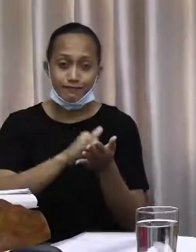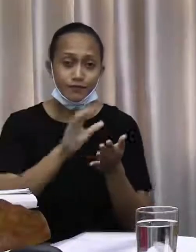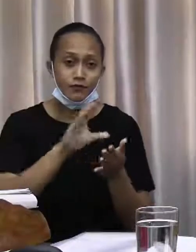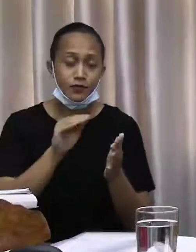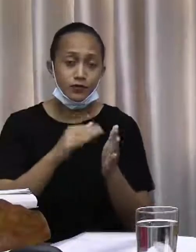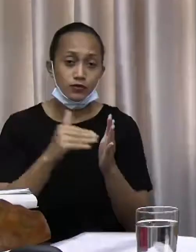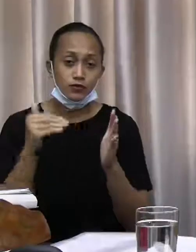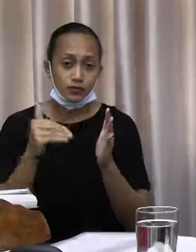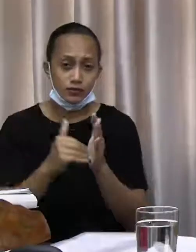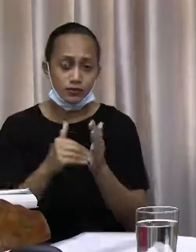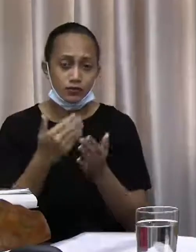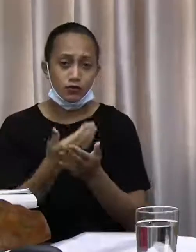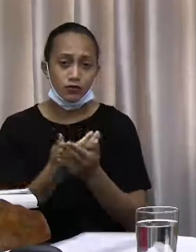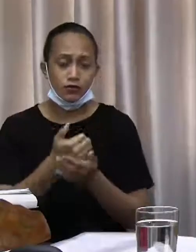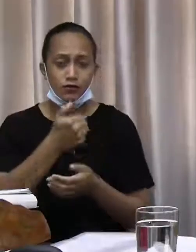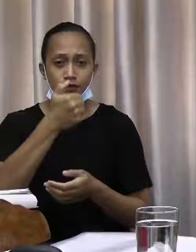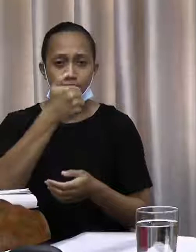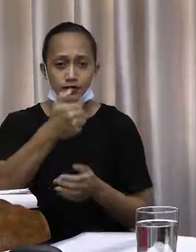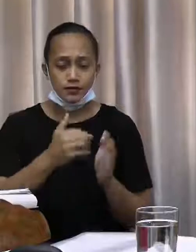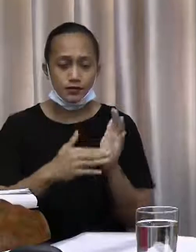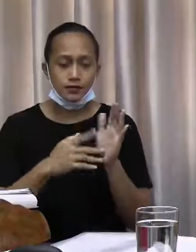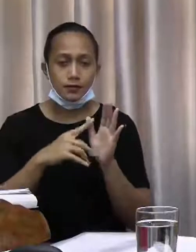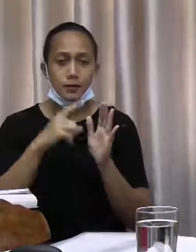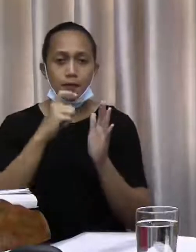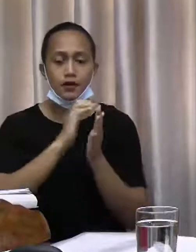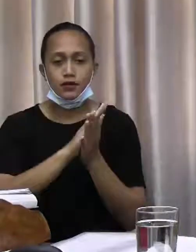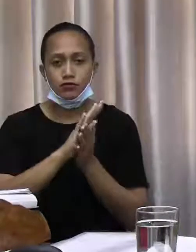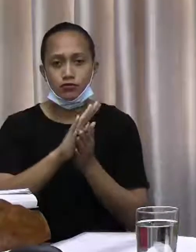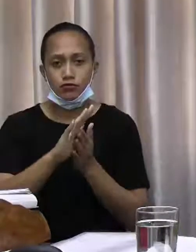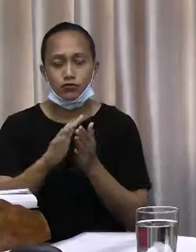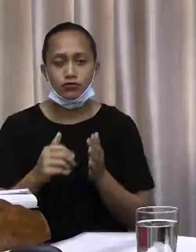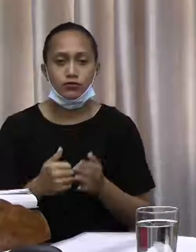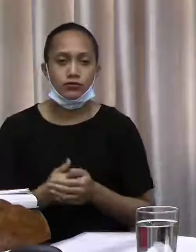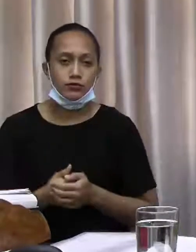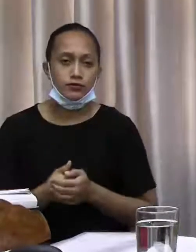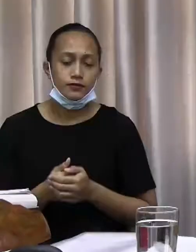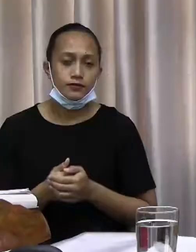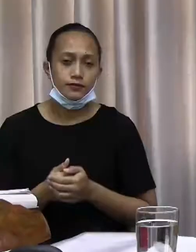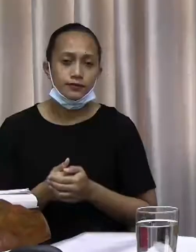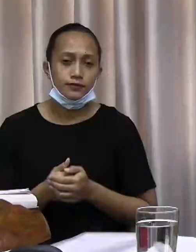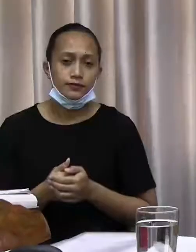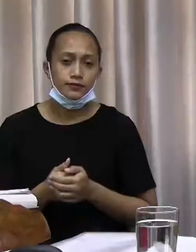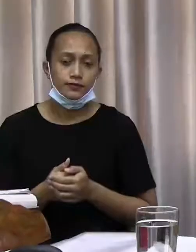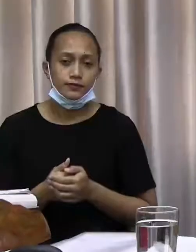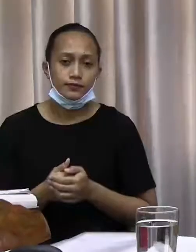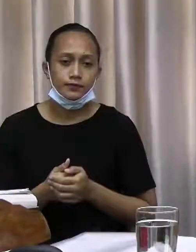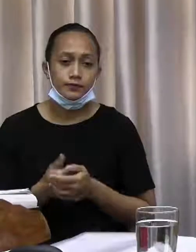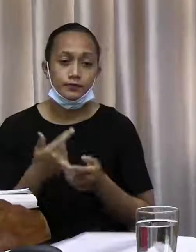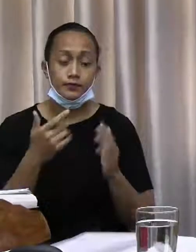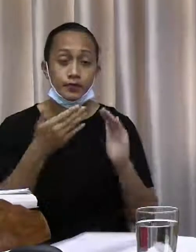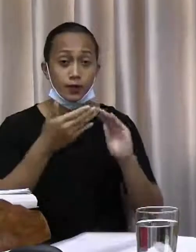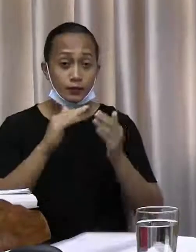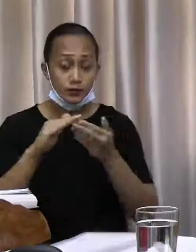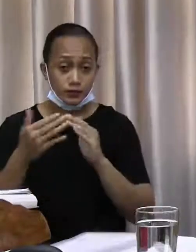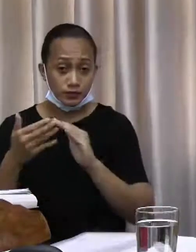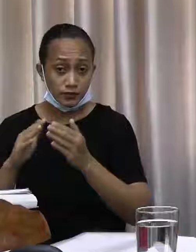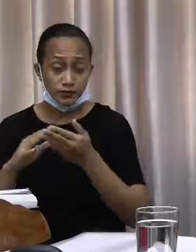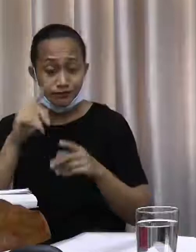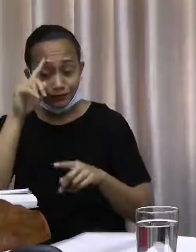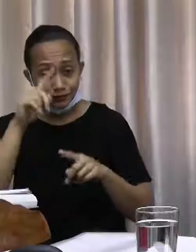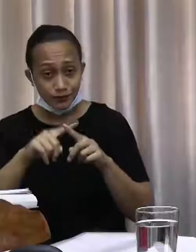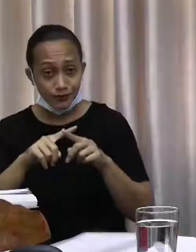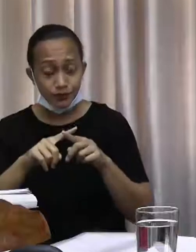Zealand on the 6th of March. The surge in community cases was